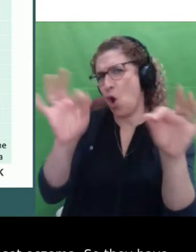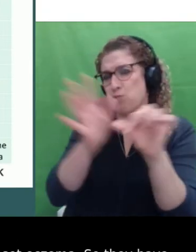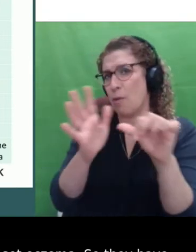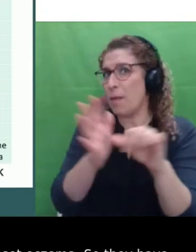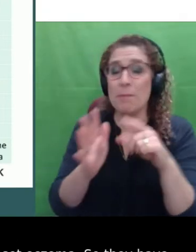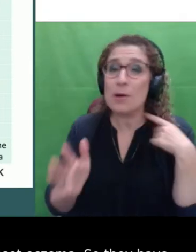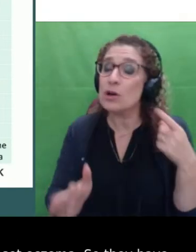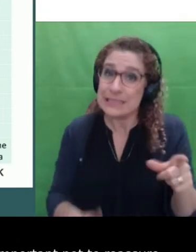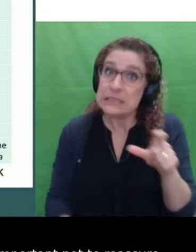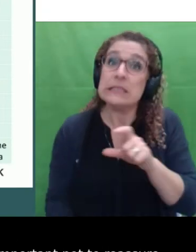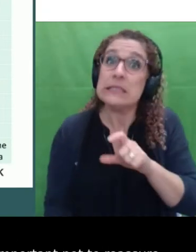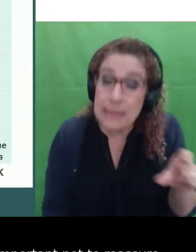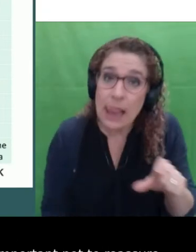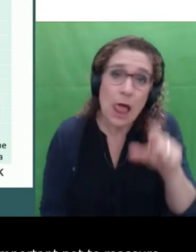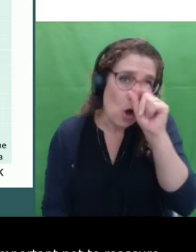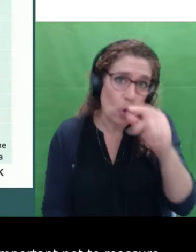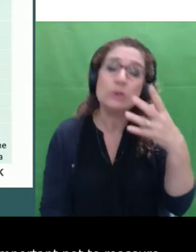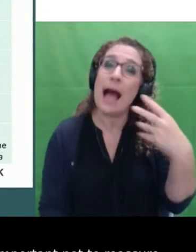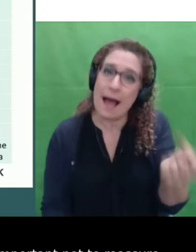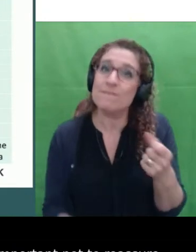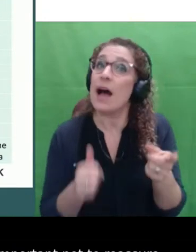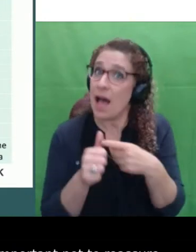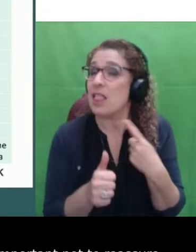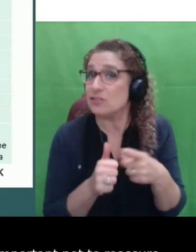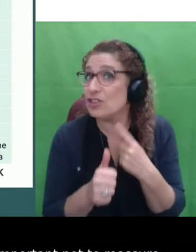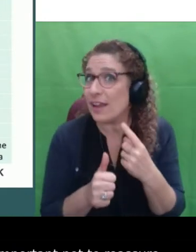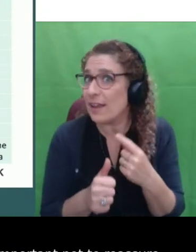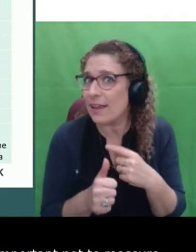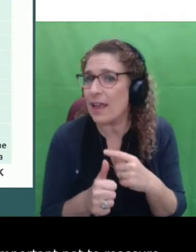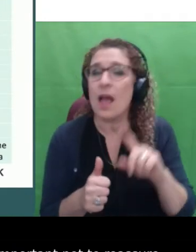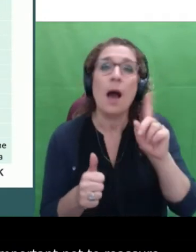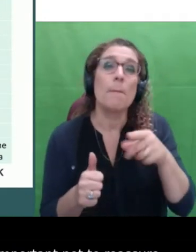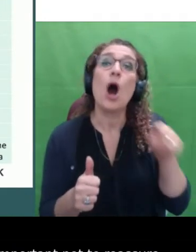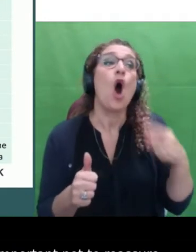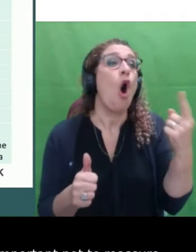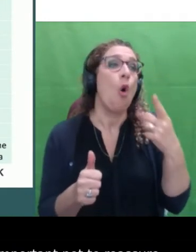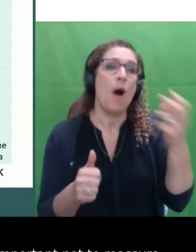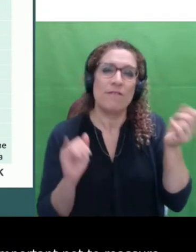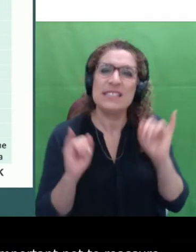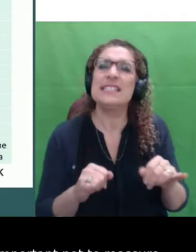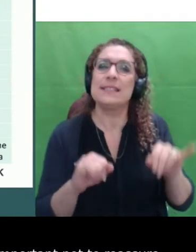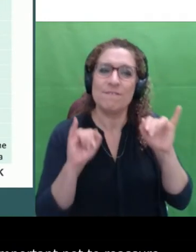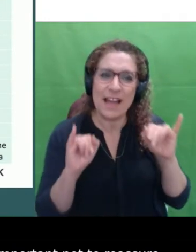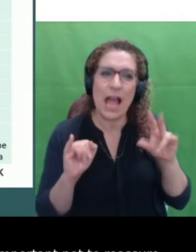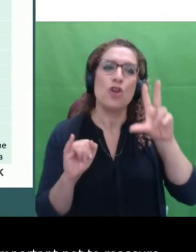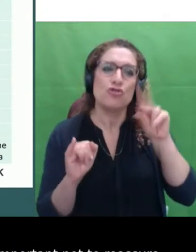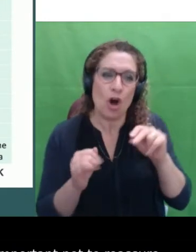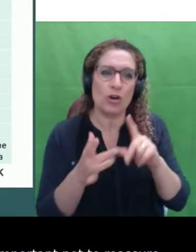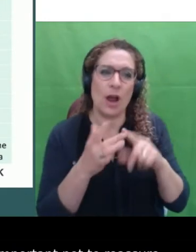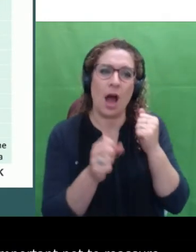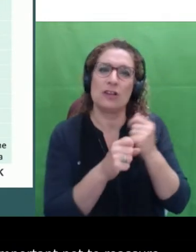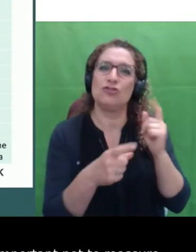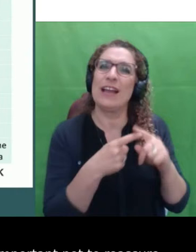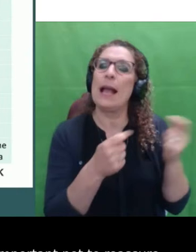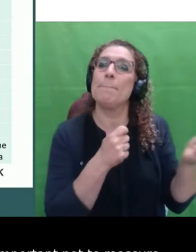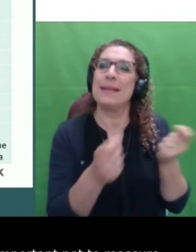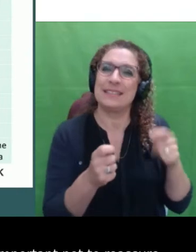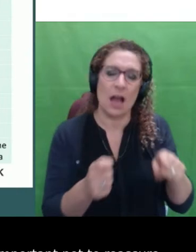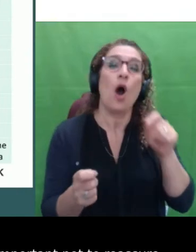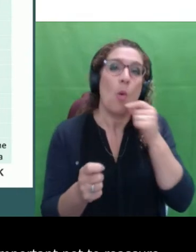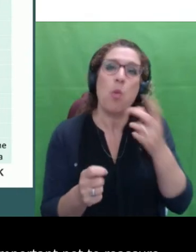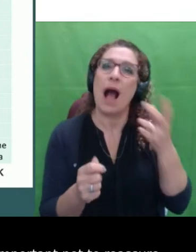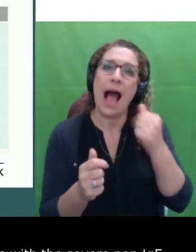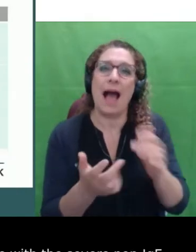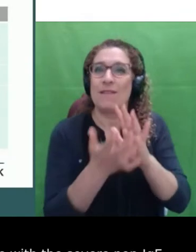that could still be allergy it's only those with the severe non-ige mediated allergies which will have impairment of their height and all their